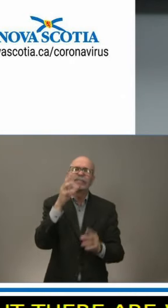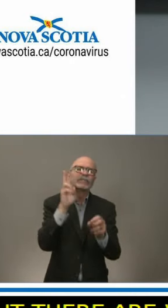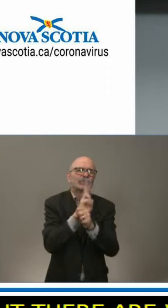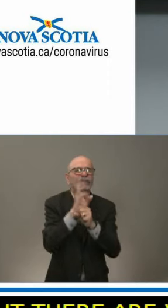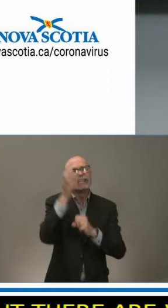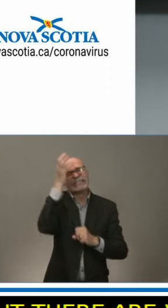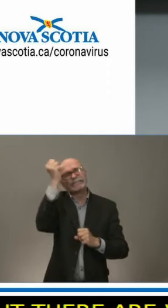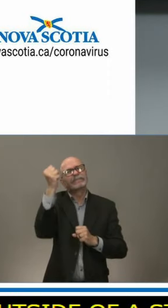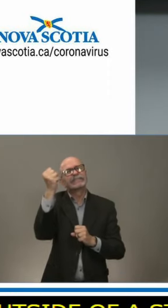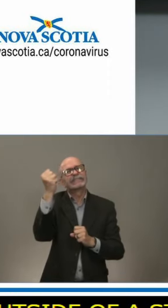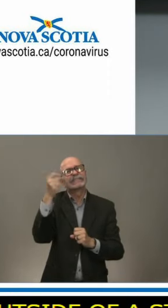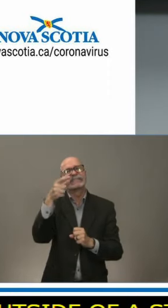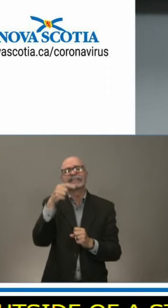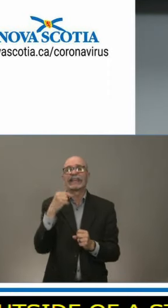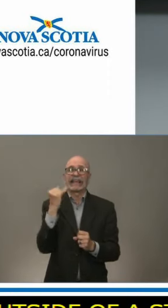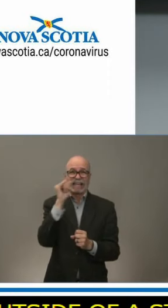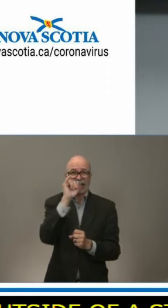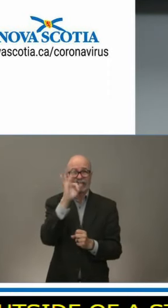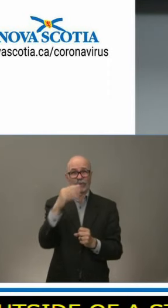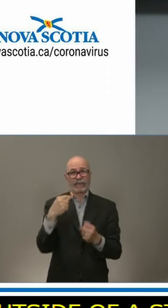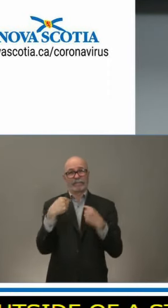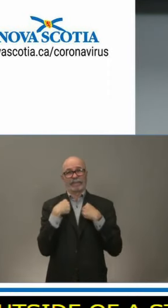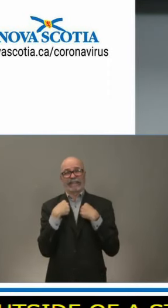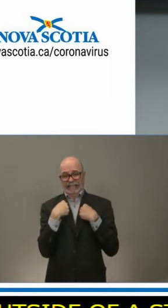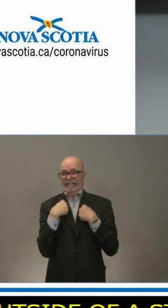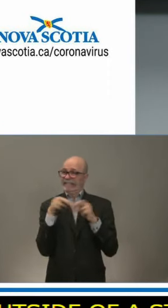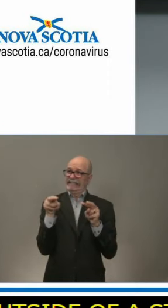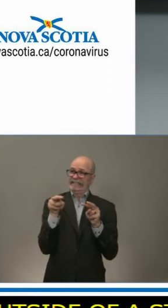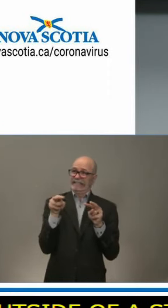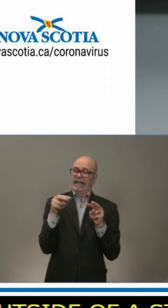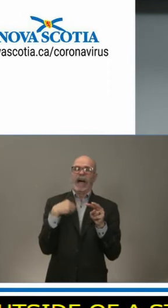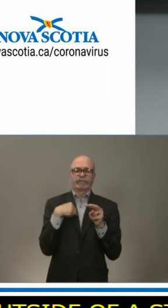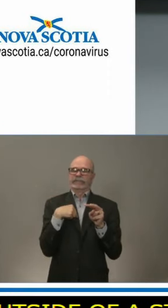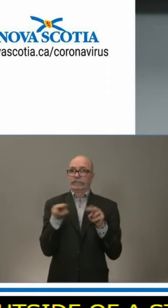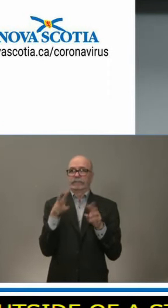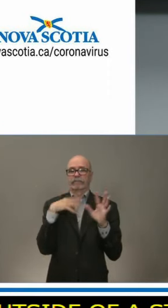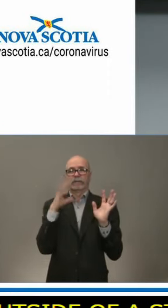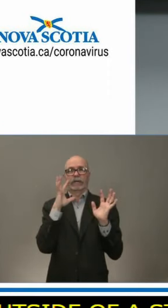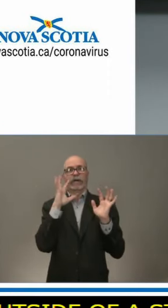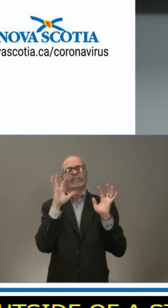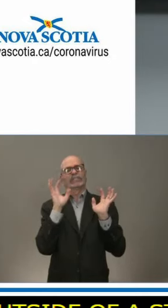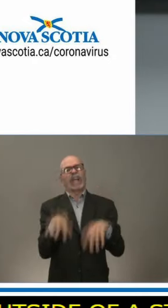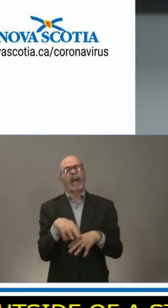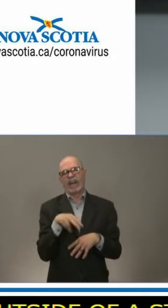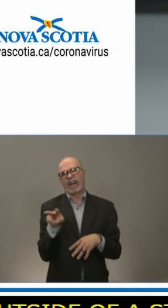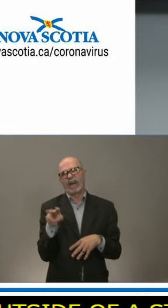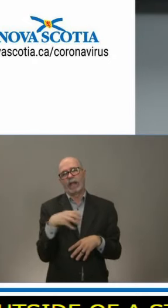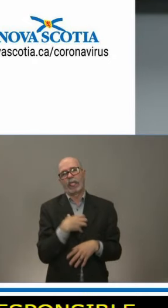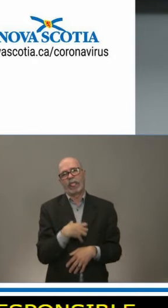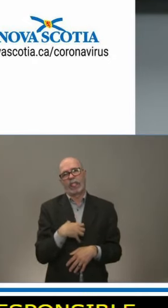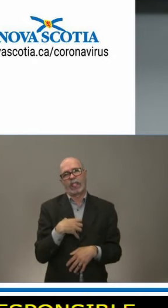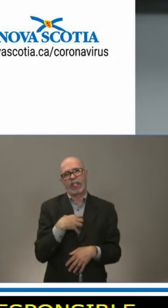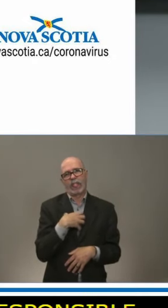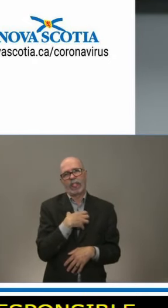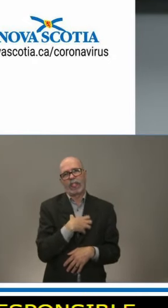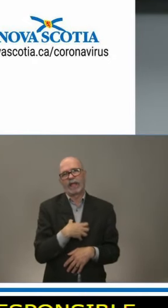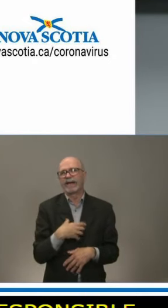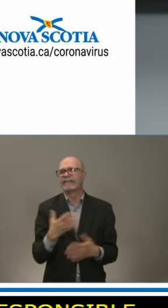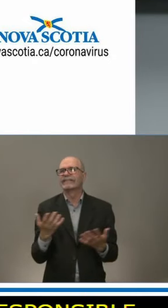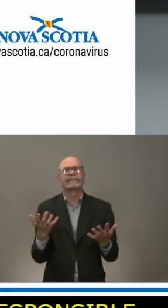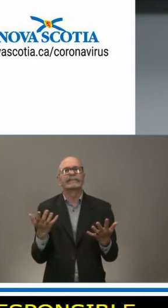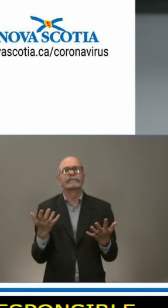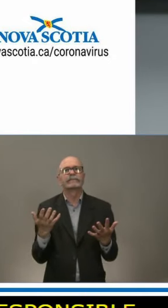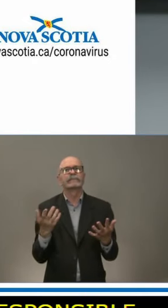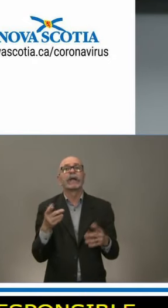I'm baffled when I see a picture like that, quite that frankly. What are people what are people missing that what's been said over the last 3